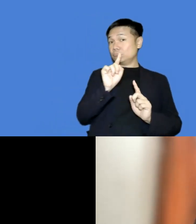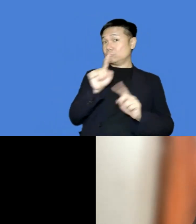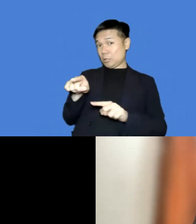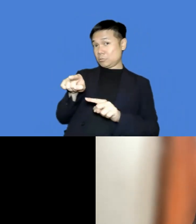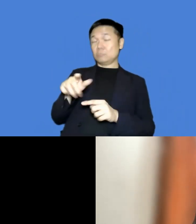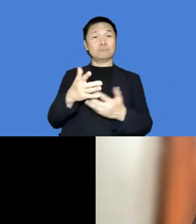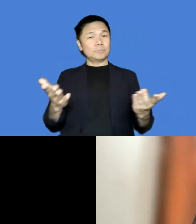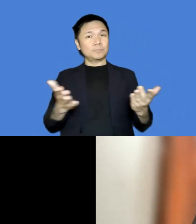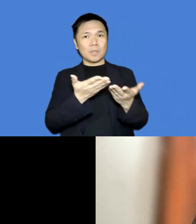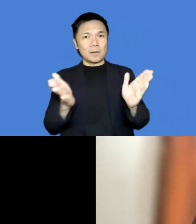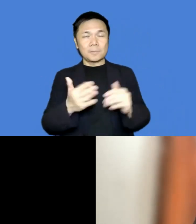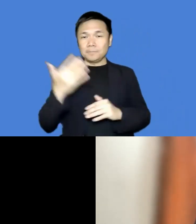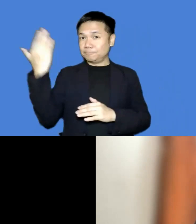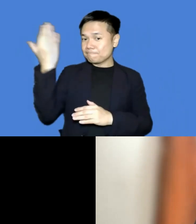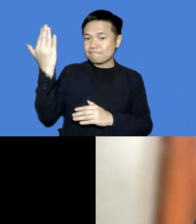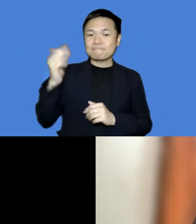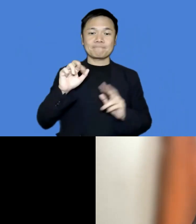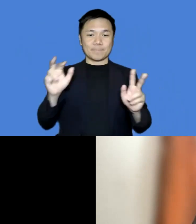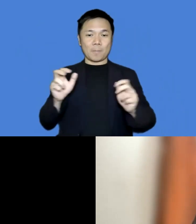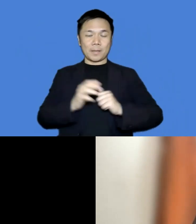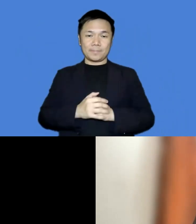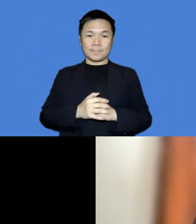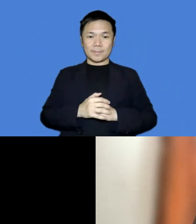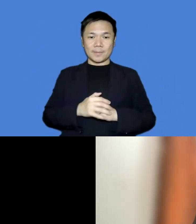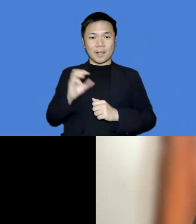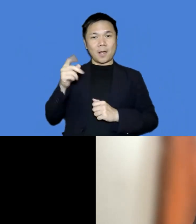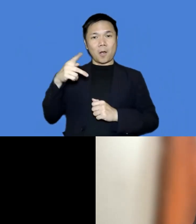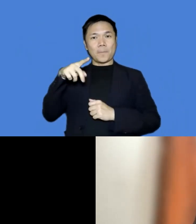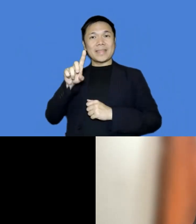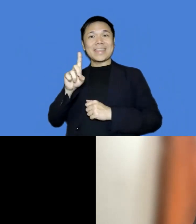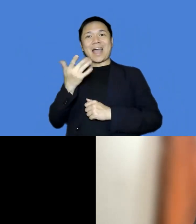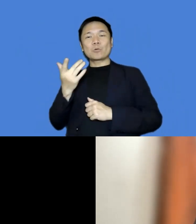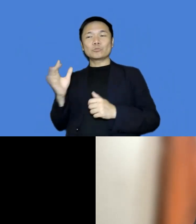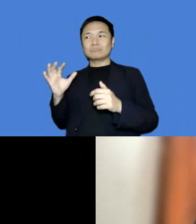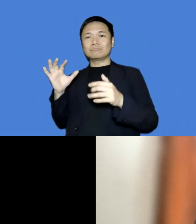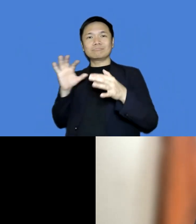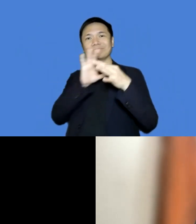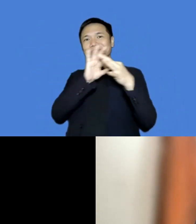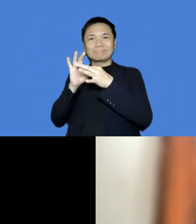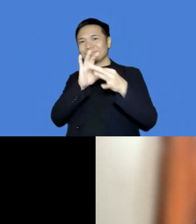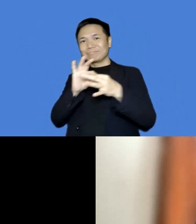you just spoke about OPD engagement.